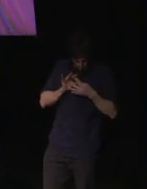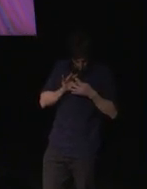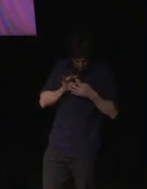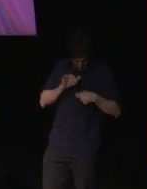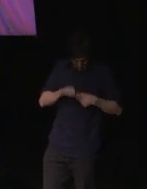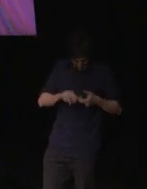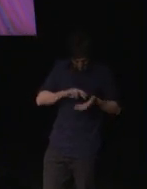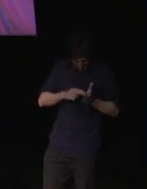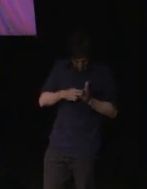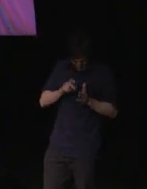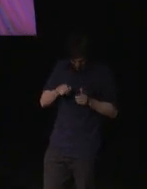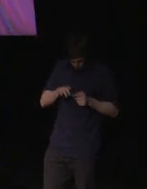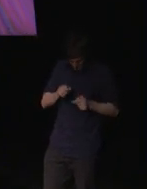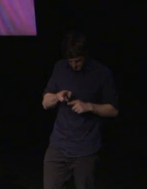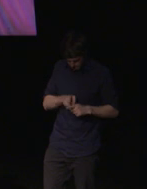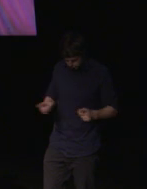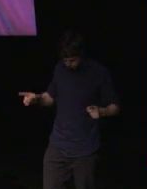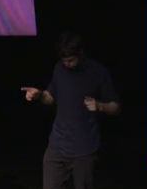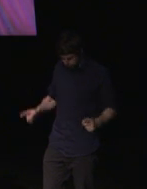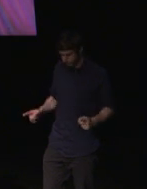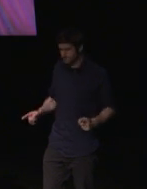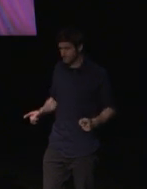that we knew this device was gonna be this long.